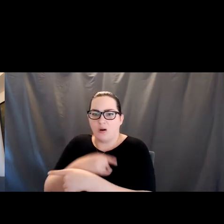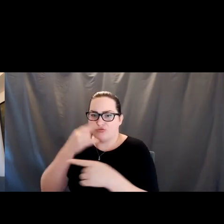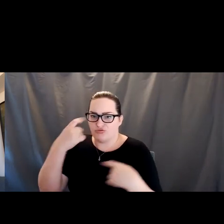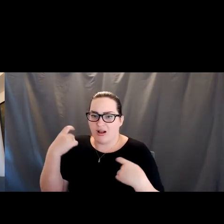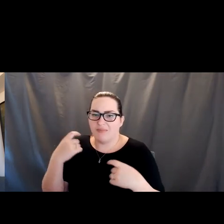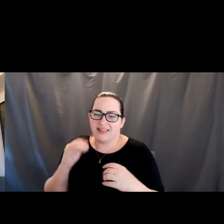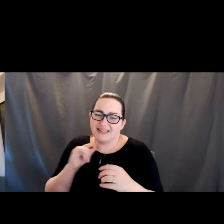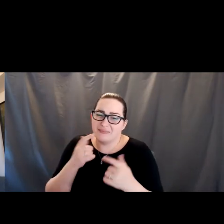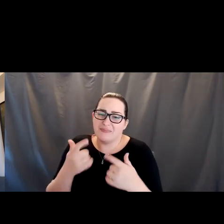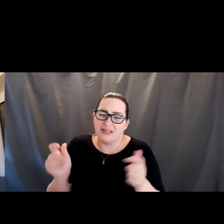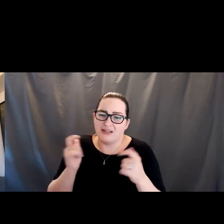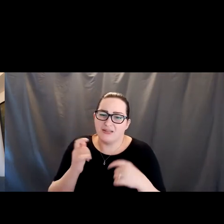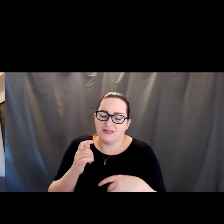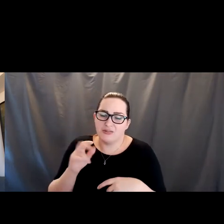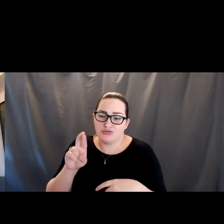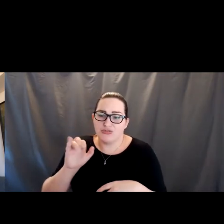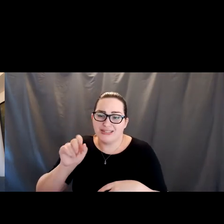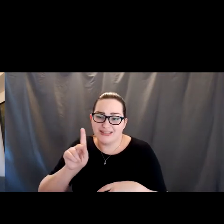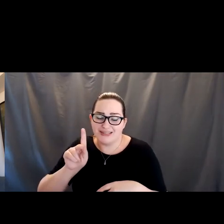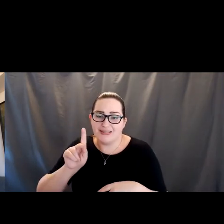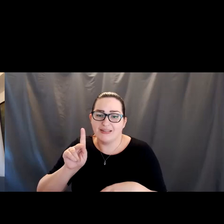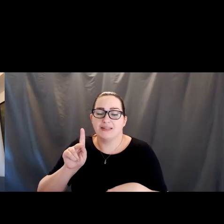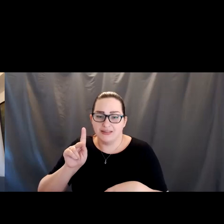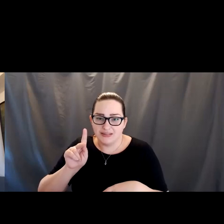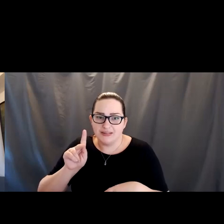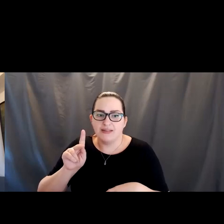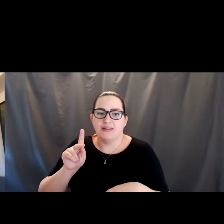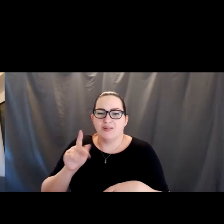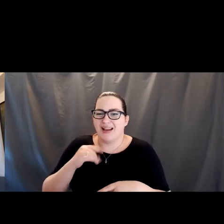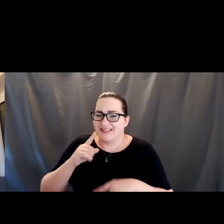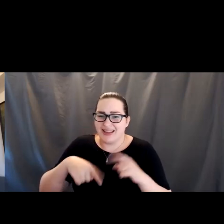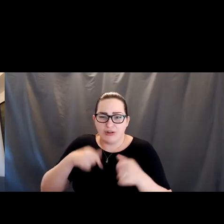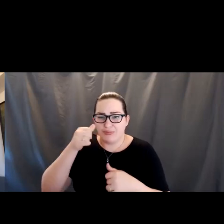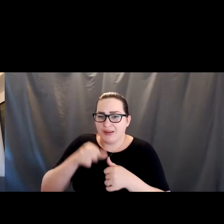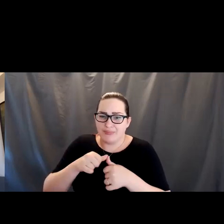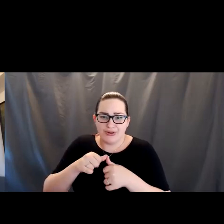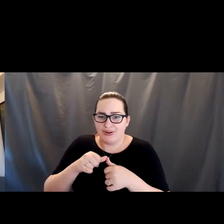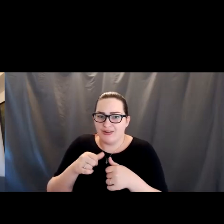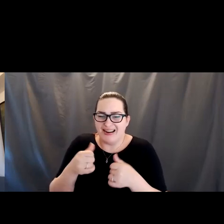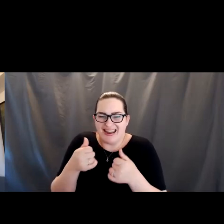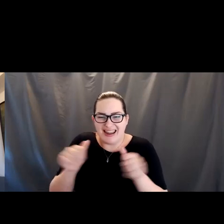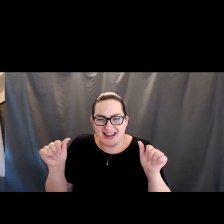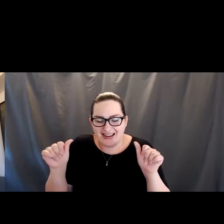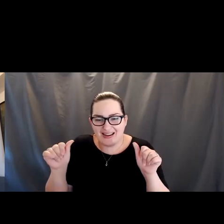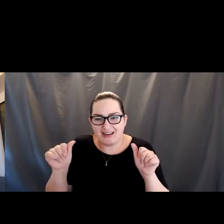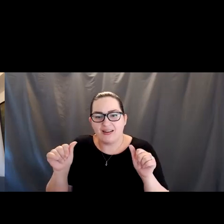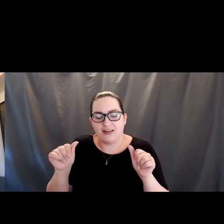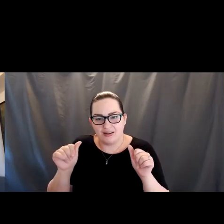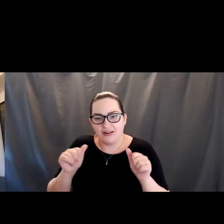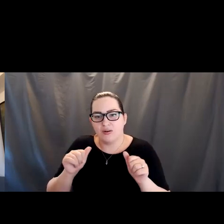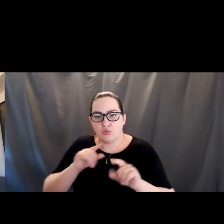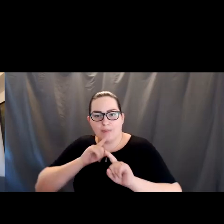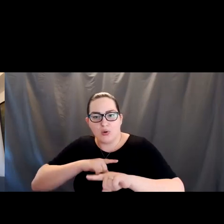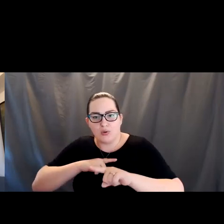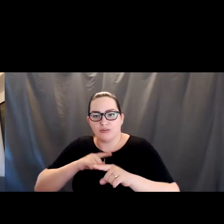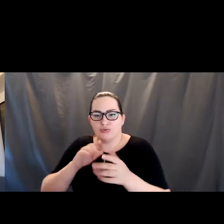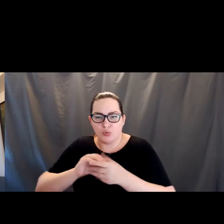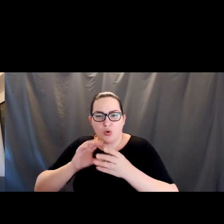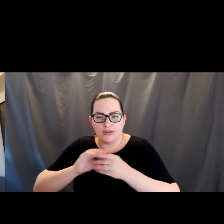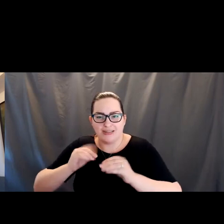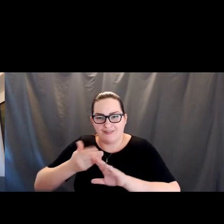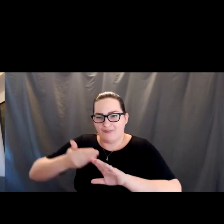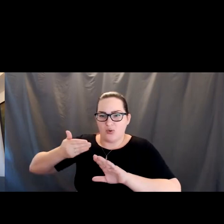do. So I can't remember if there'd been any first person accounts at that point. And I was